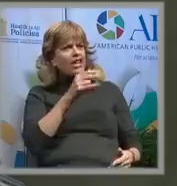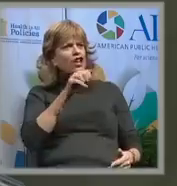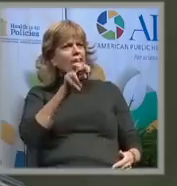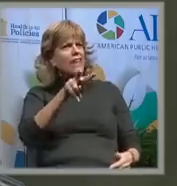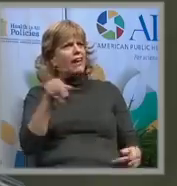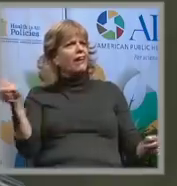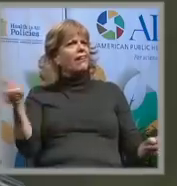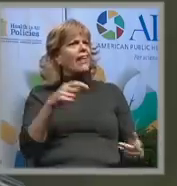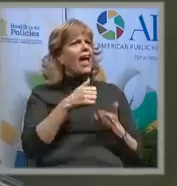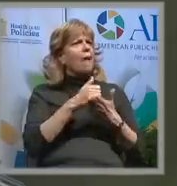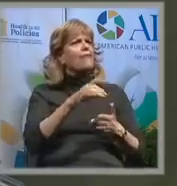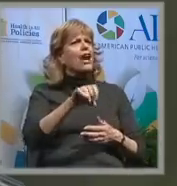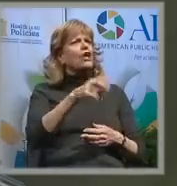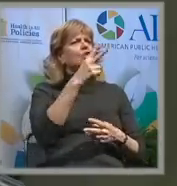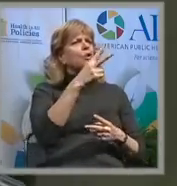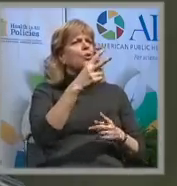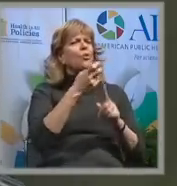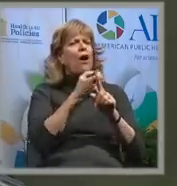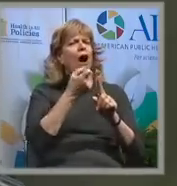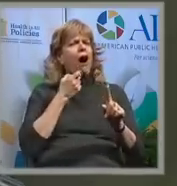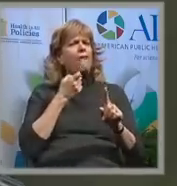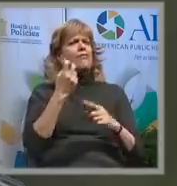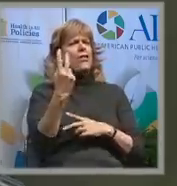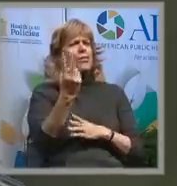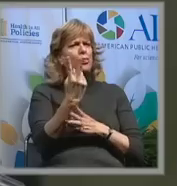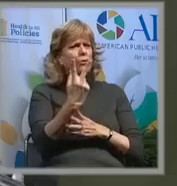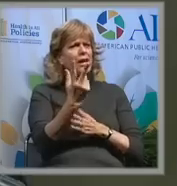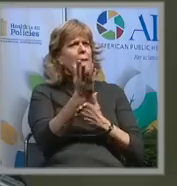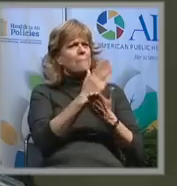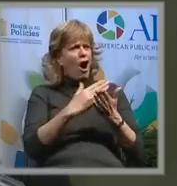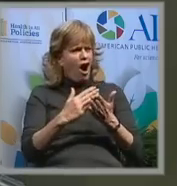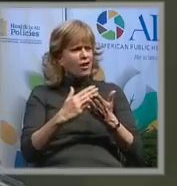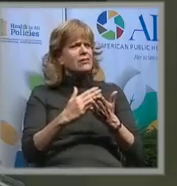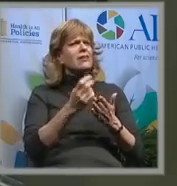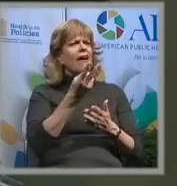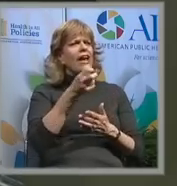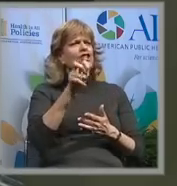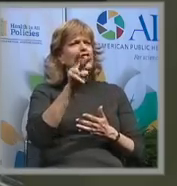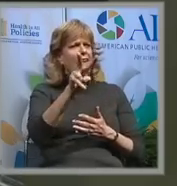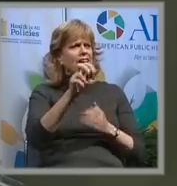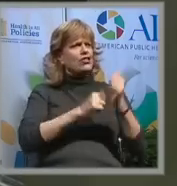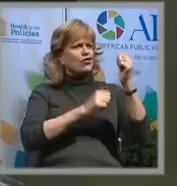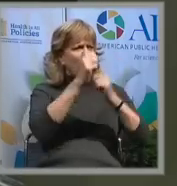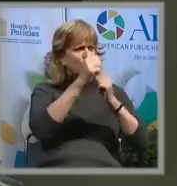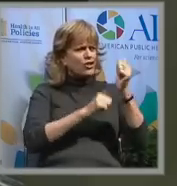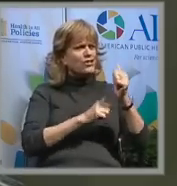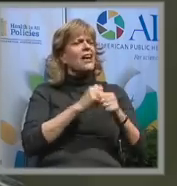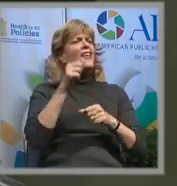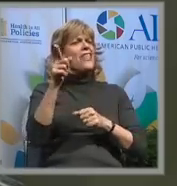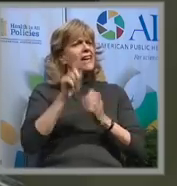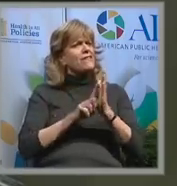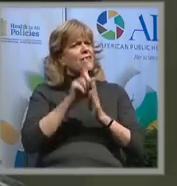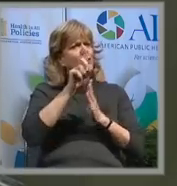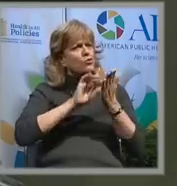discover two of the parts of that structure that have led to drugs that keep people alive. Big hand for him for doing